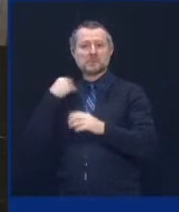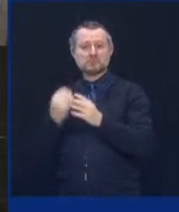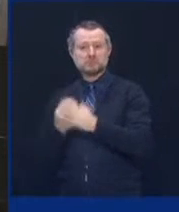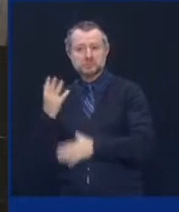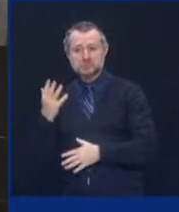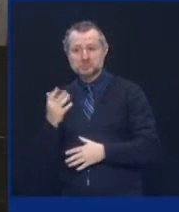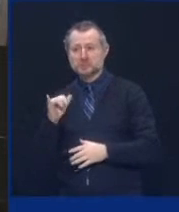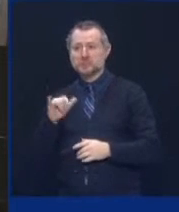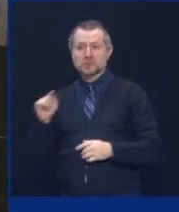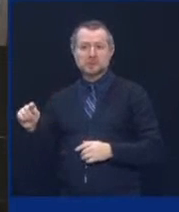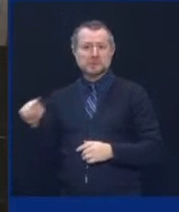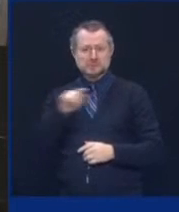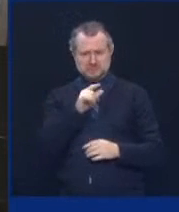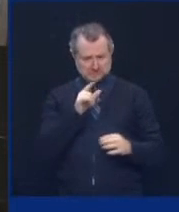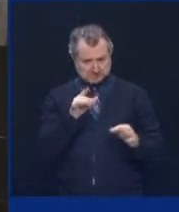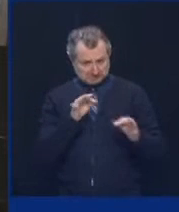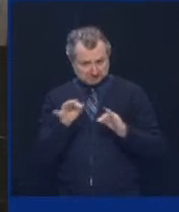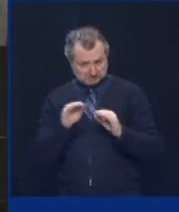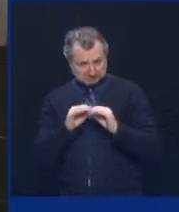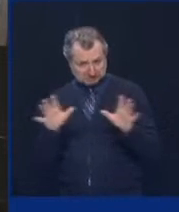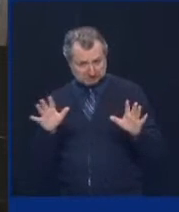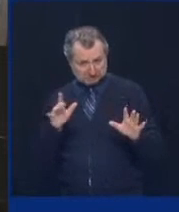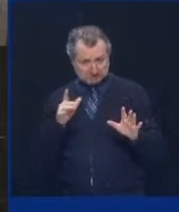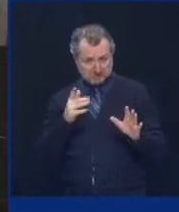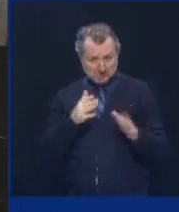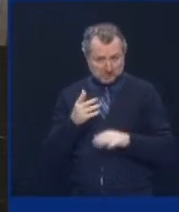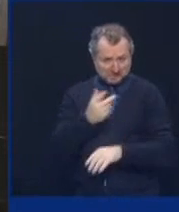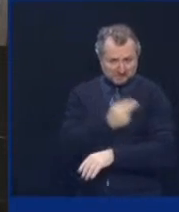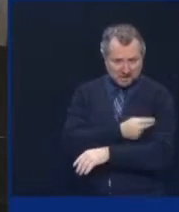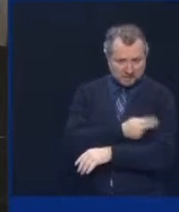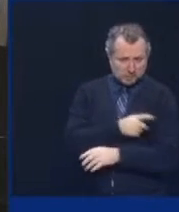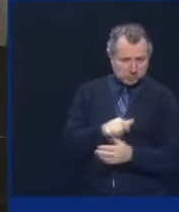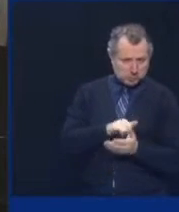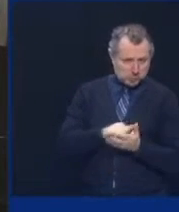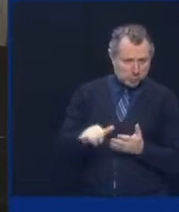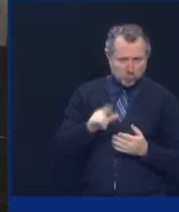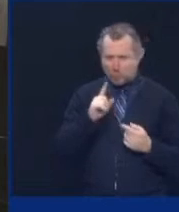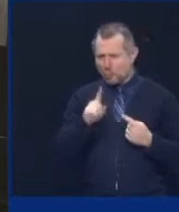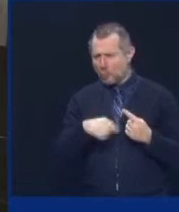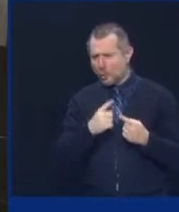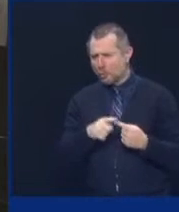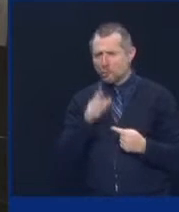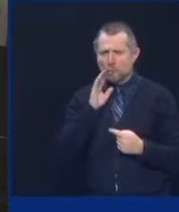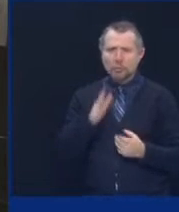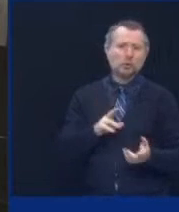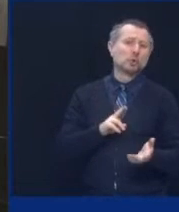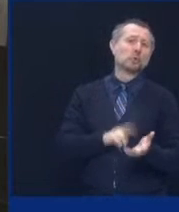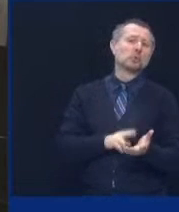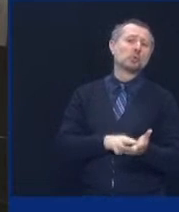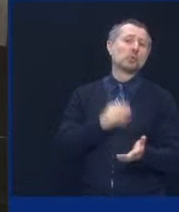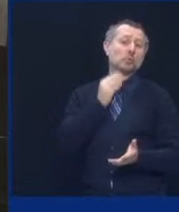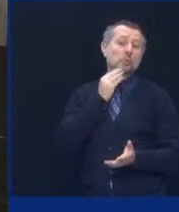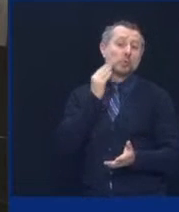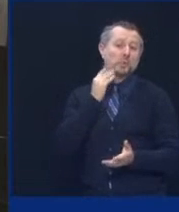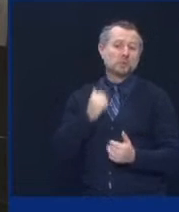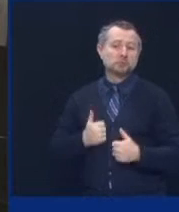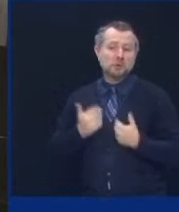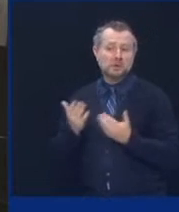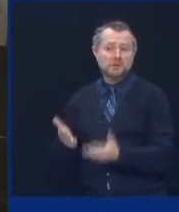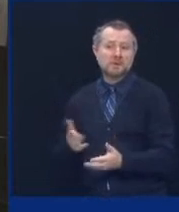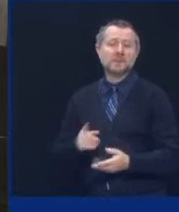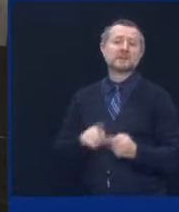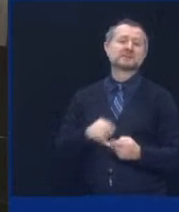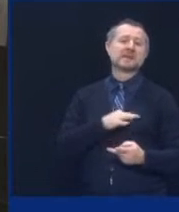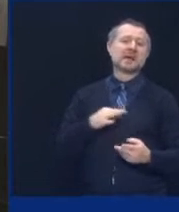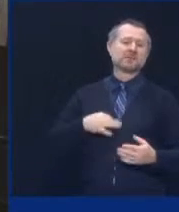of vaccinations in New York. When will nursing home residents and staff be vaccinated? Our understanding is they have